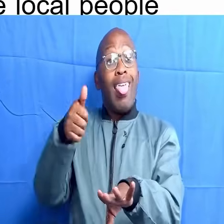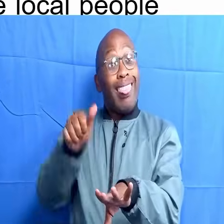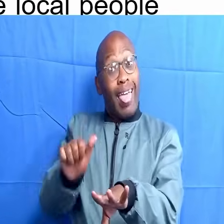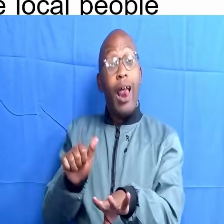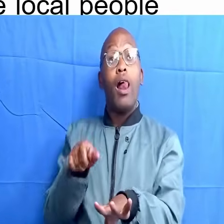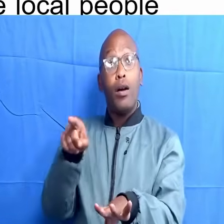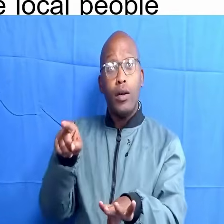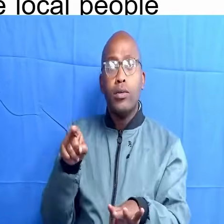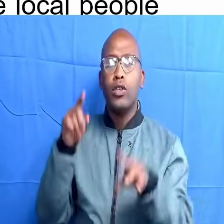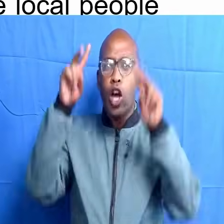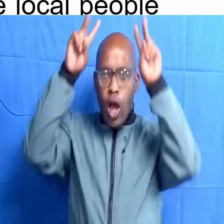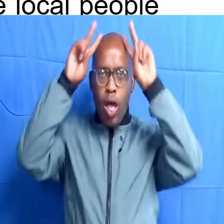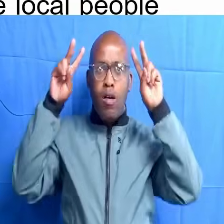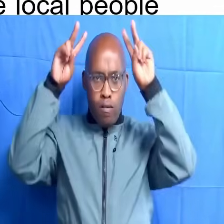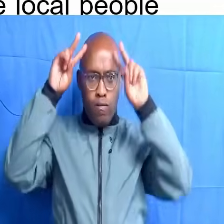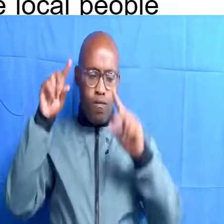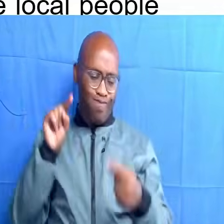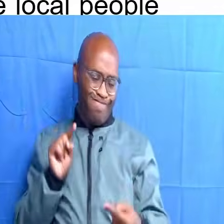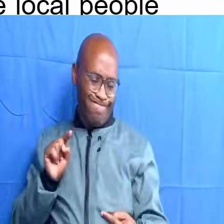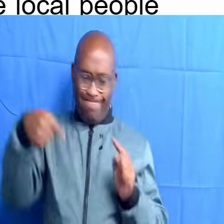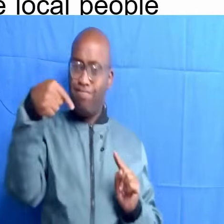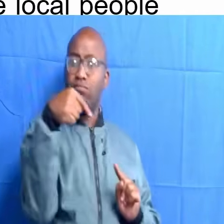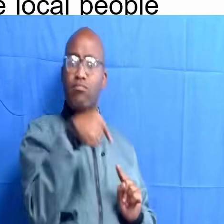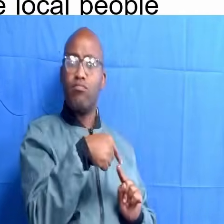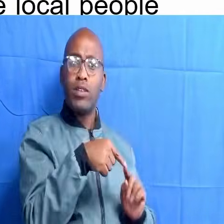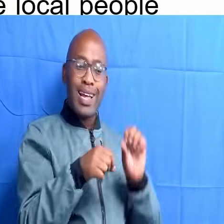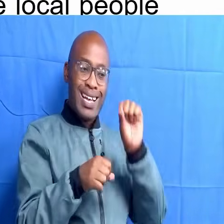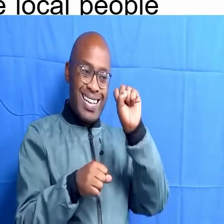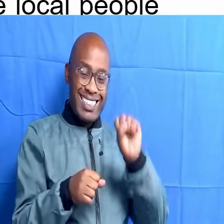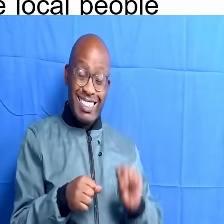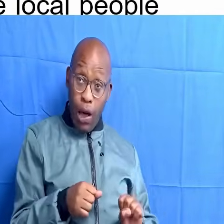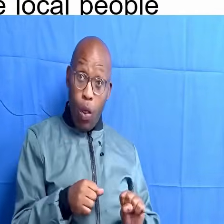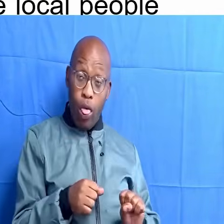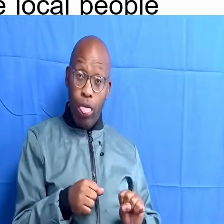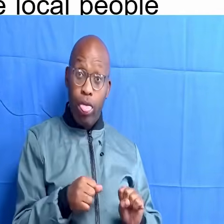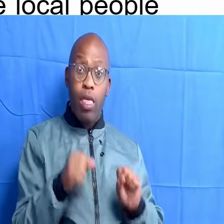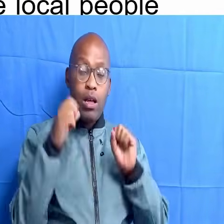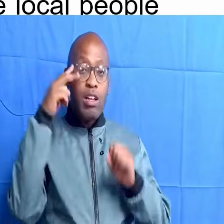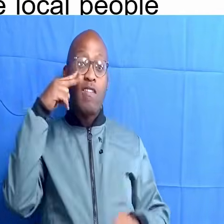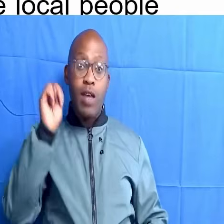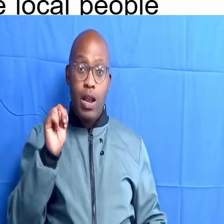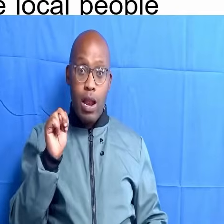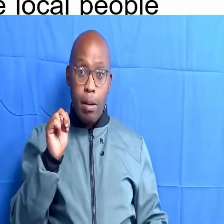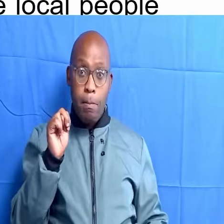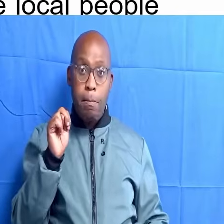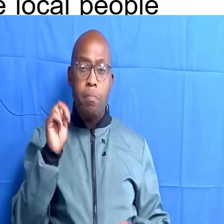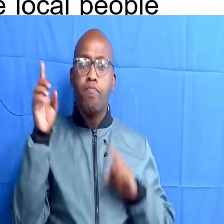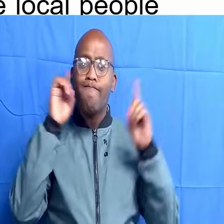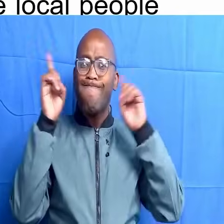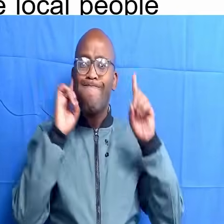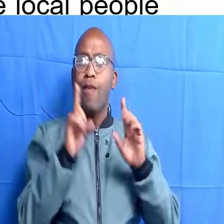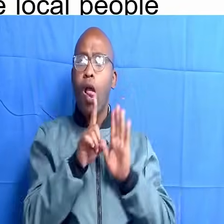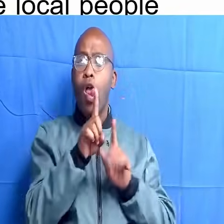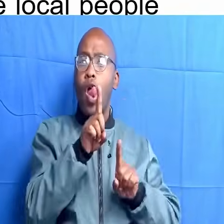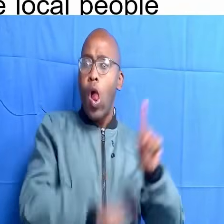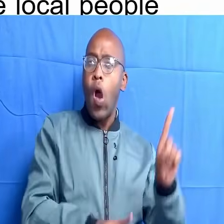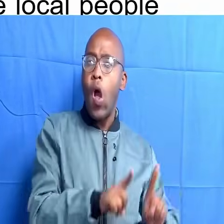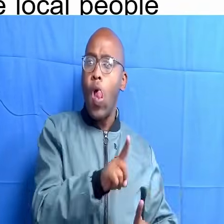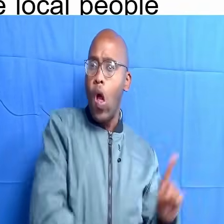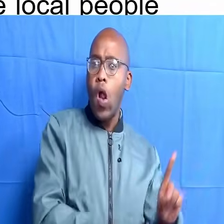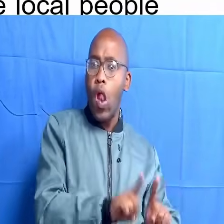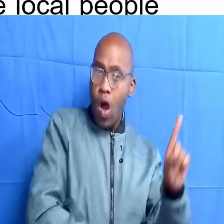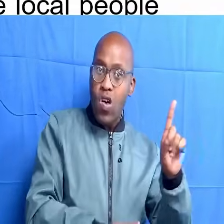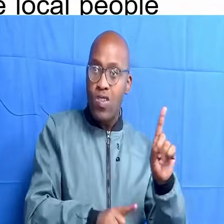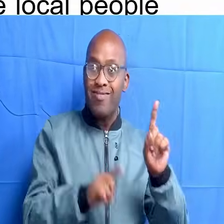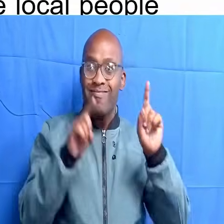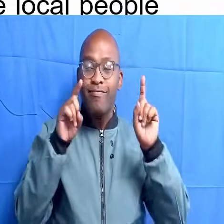campaign against him. Diem was overthrown and was replaced by many military rulers. The Viet Cong won